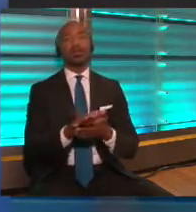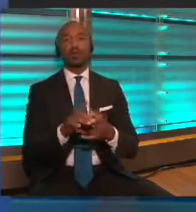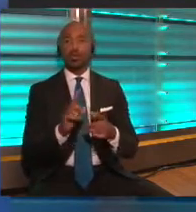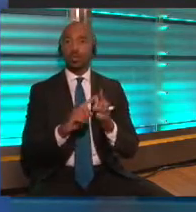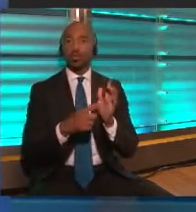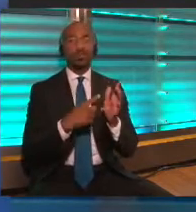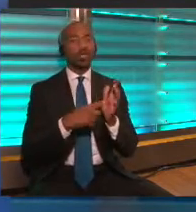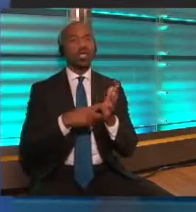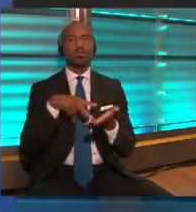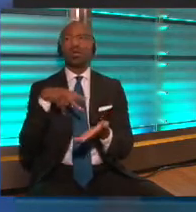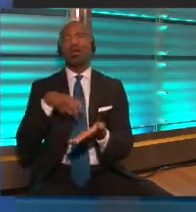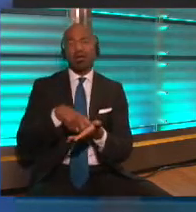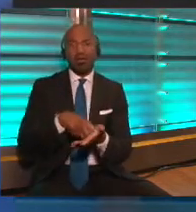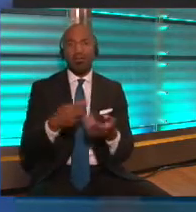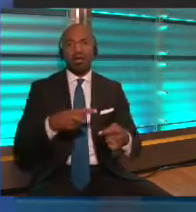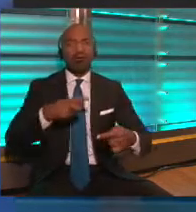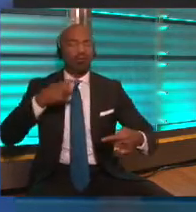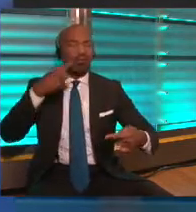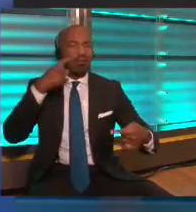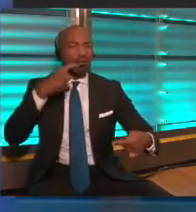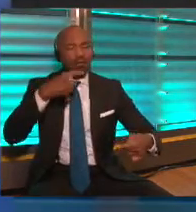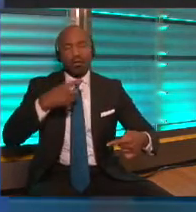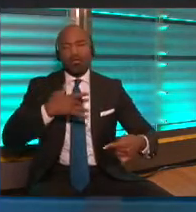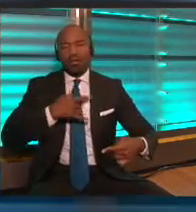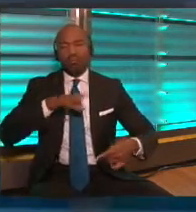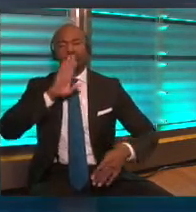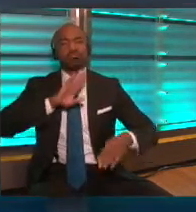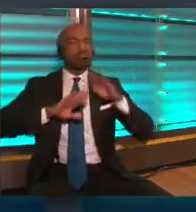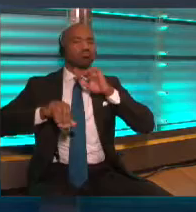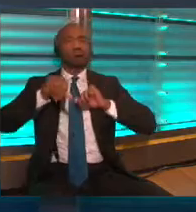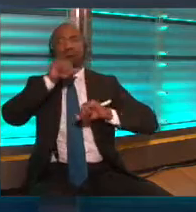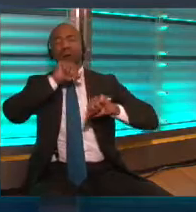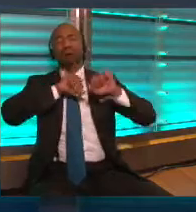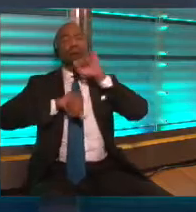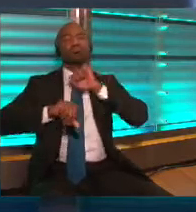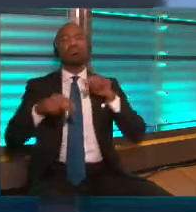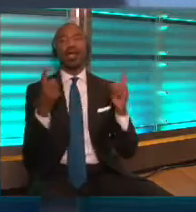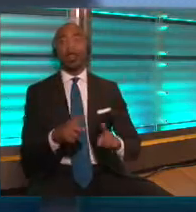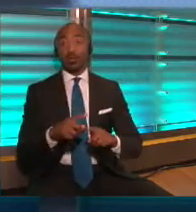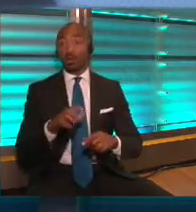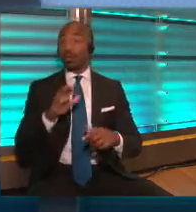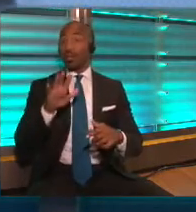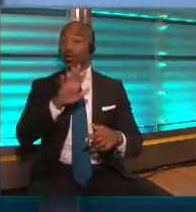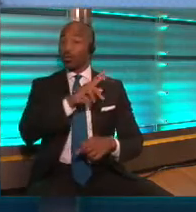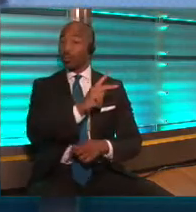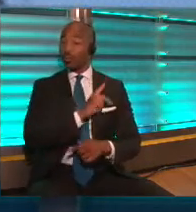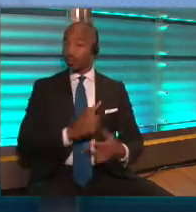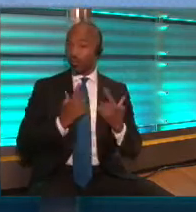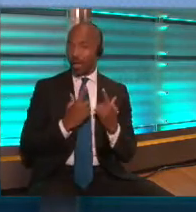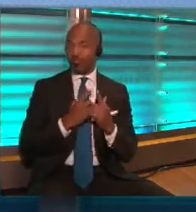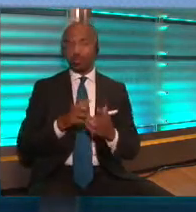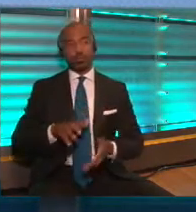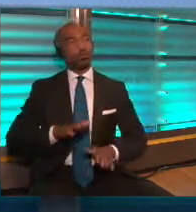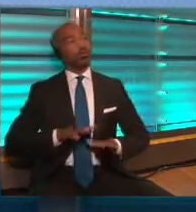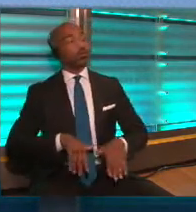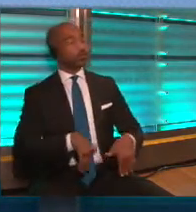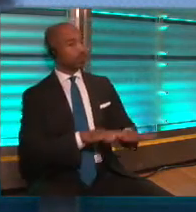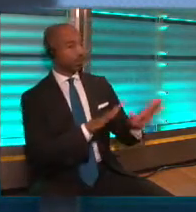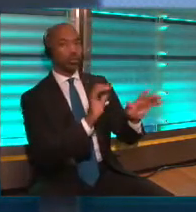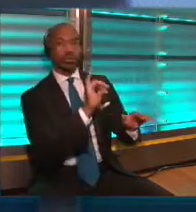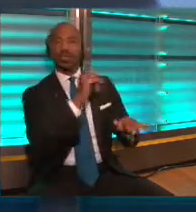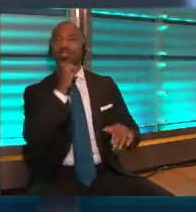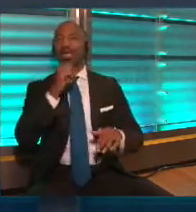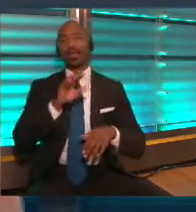our knees or brought us to tears. And I think that, you know, you sacrifice a lot of your personal life too, because it's not like a typical 9-to-5